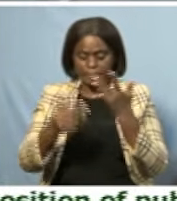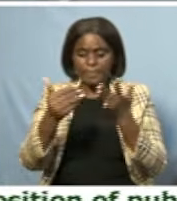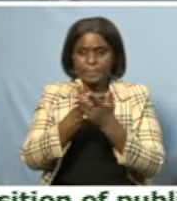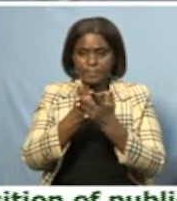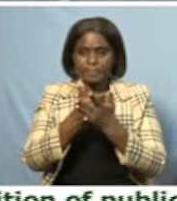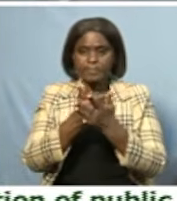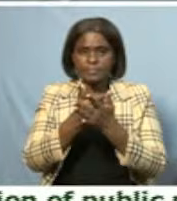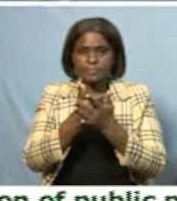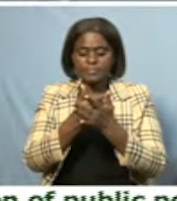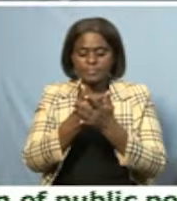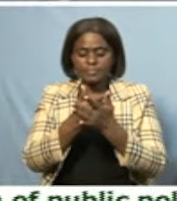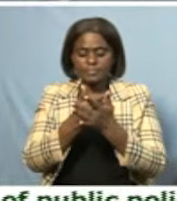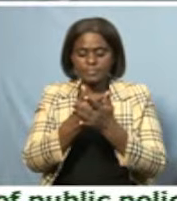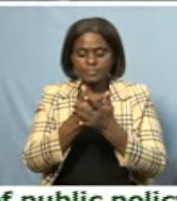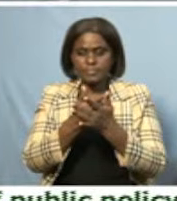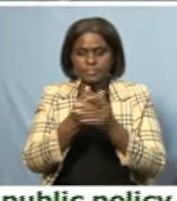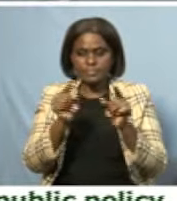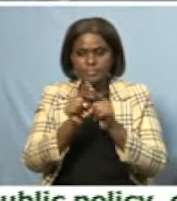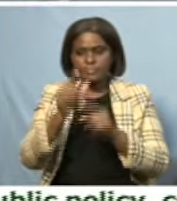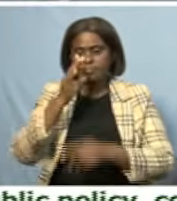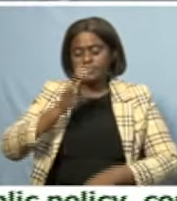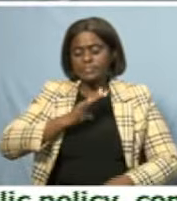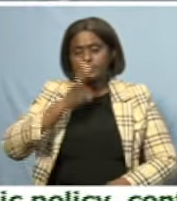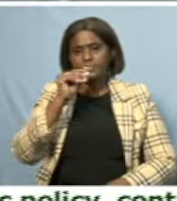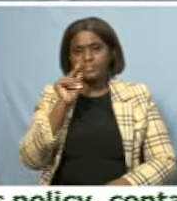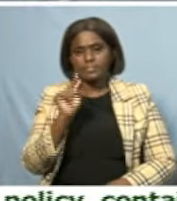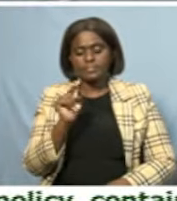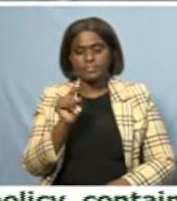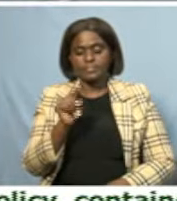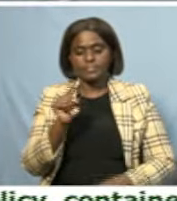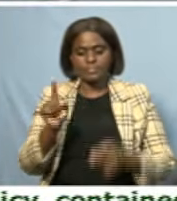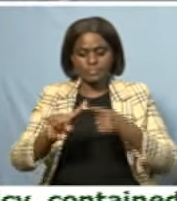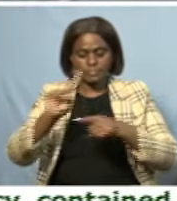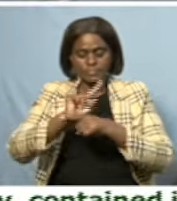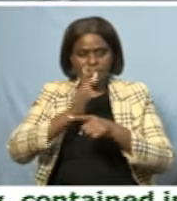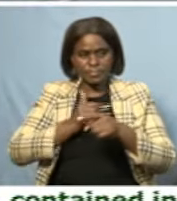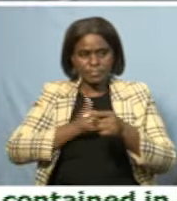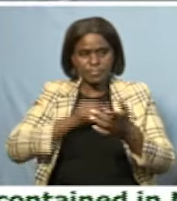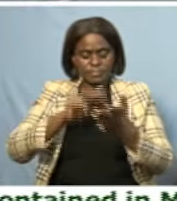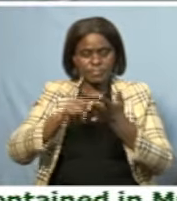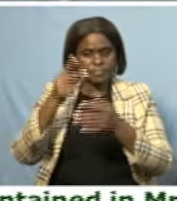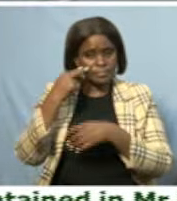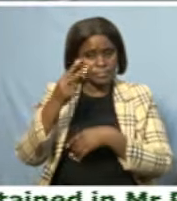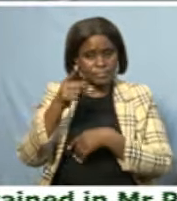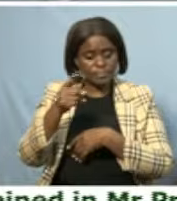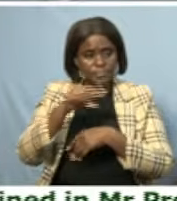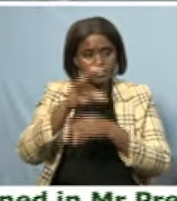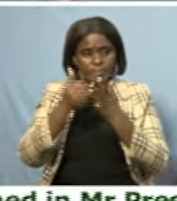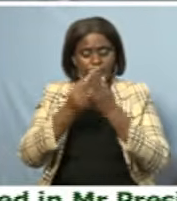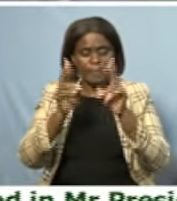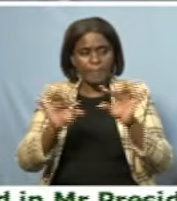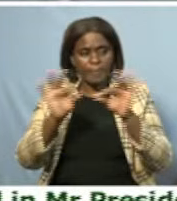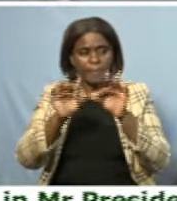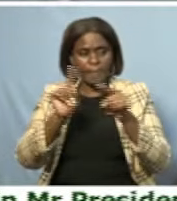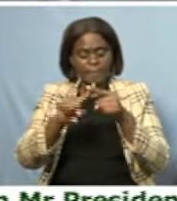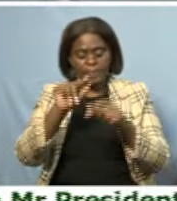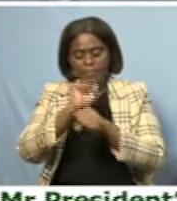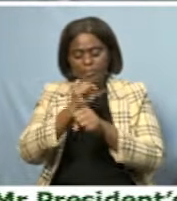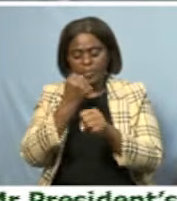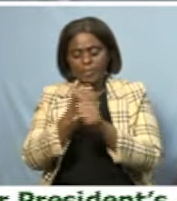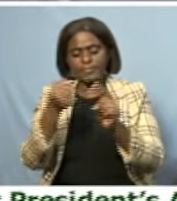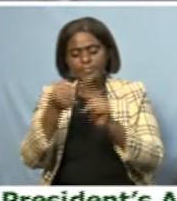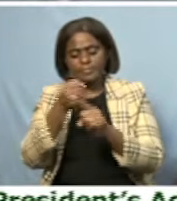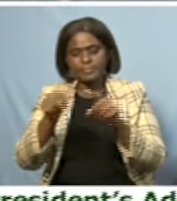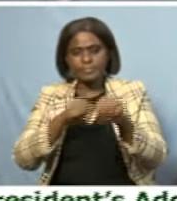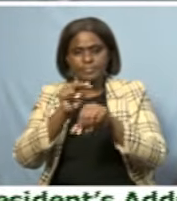Act. Madam Speaker, today I stand here to reflect on the significance of patriotism and